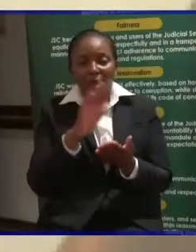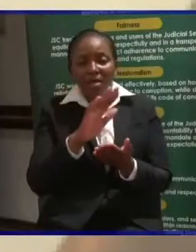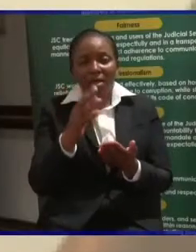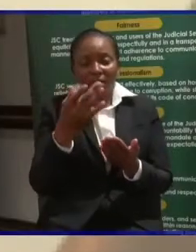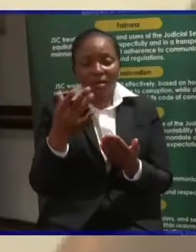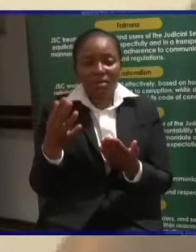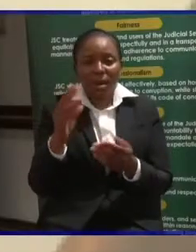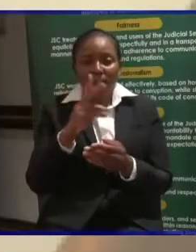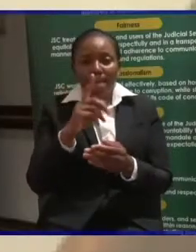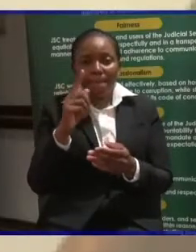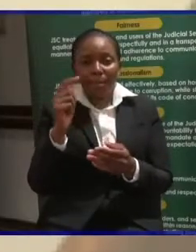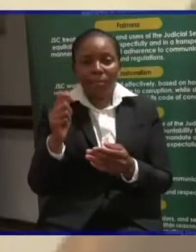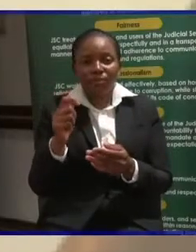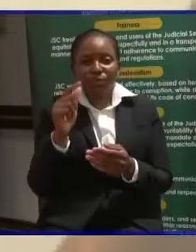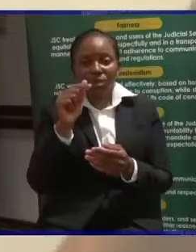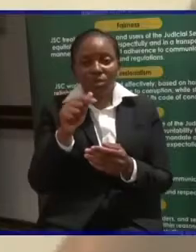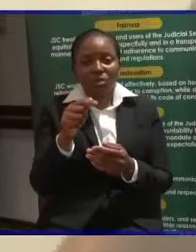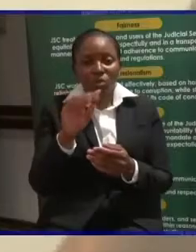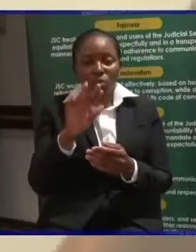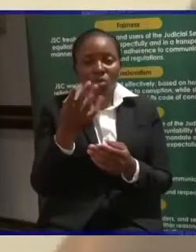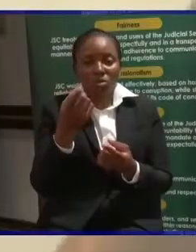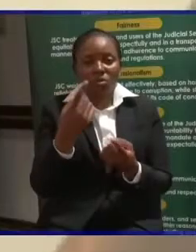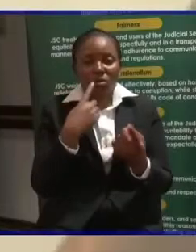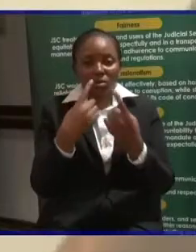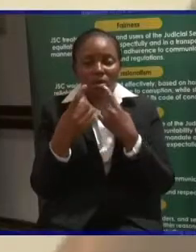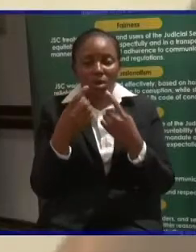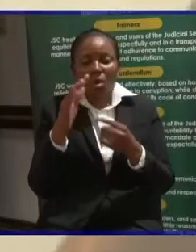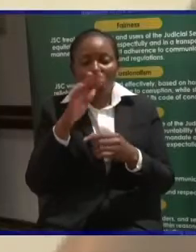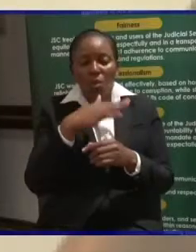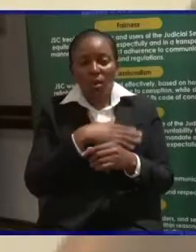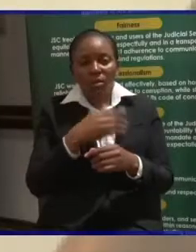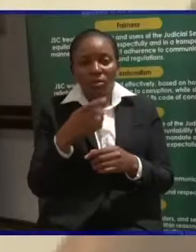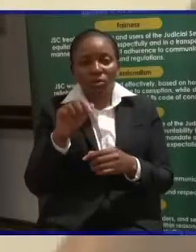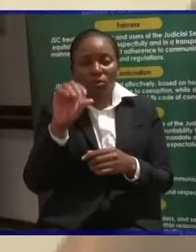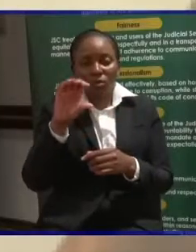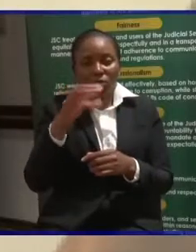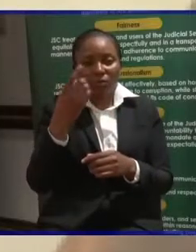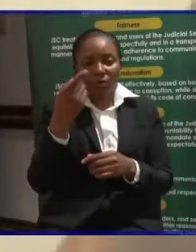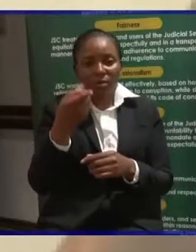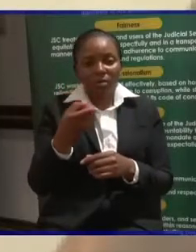circumstances, but that's what you said. So I simply wanted to confirm that.